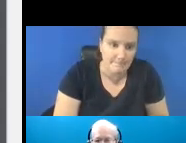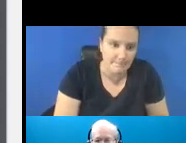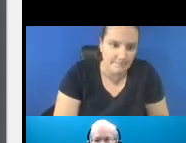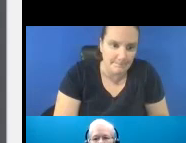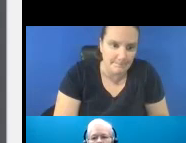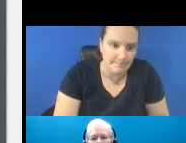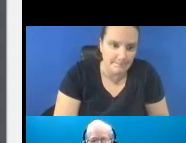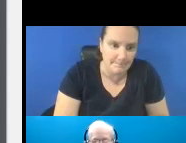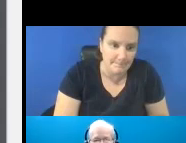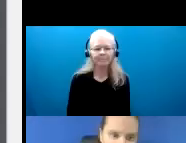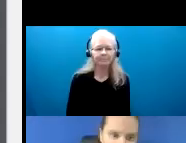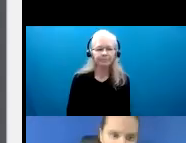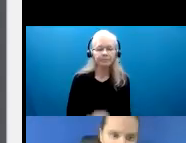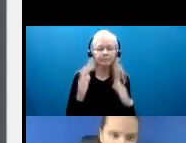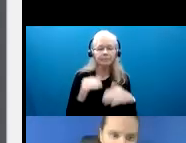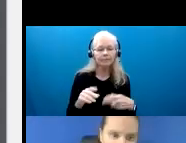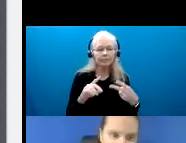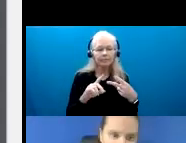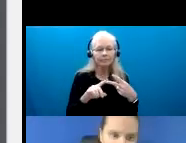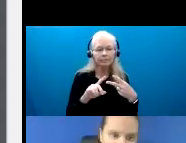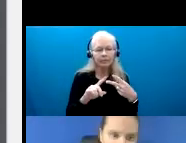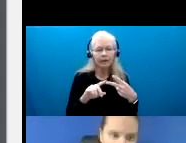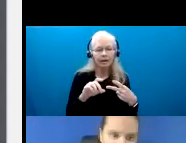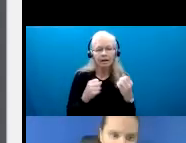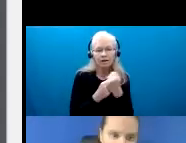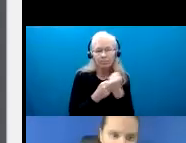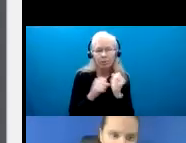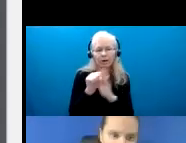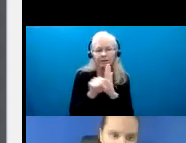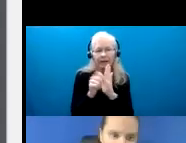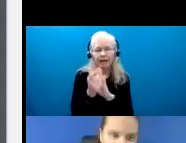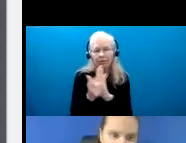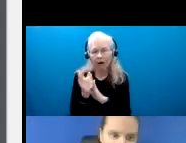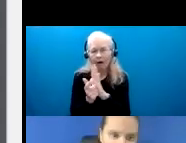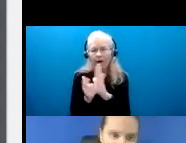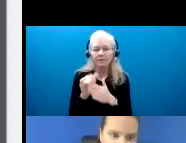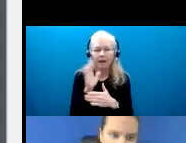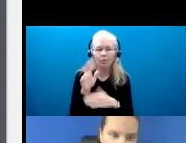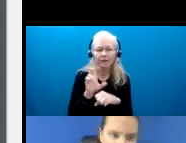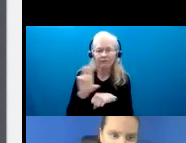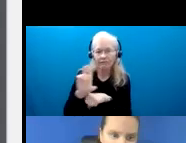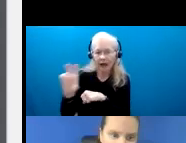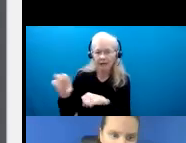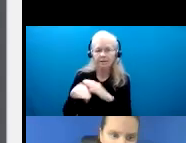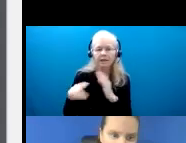Okay, how about support state legislation that invests in affordable housing, rental assistance, and tenant protections?